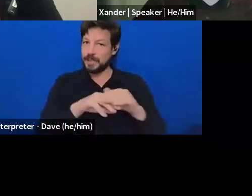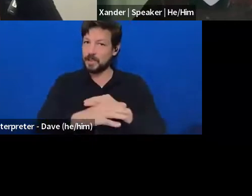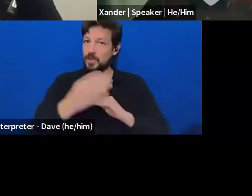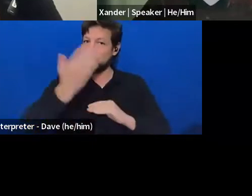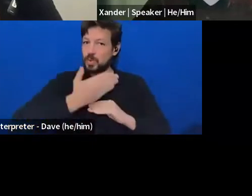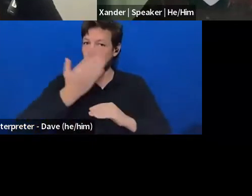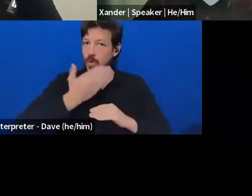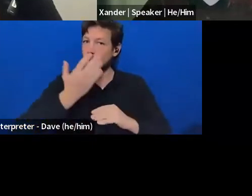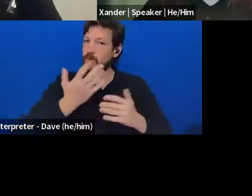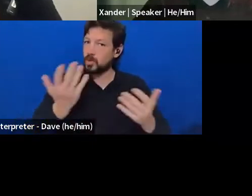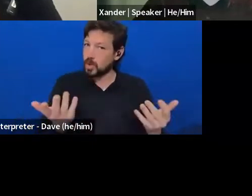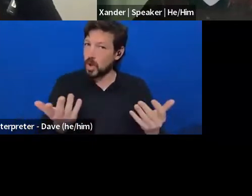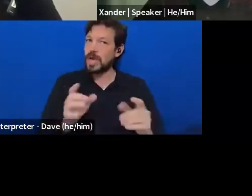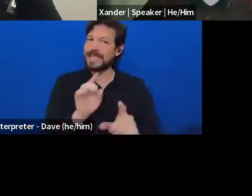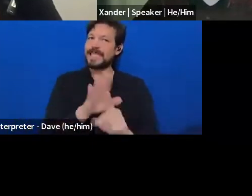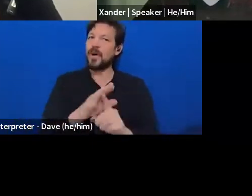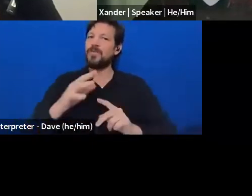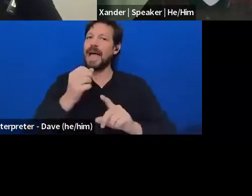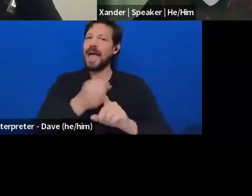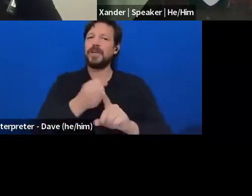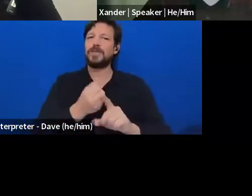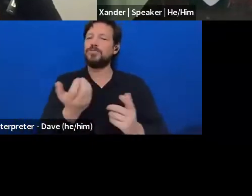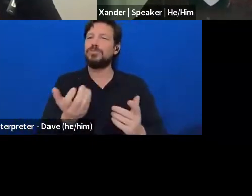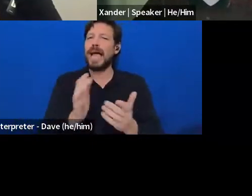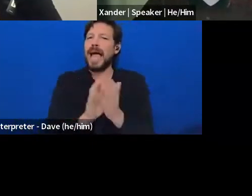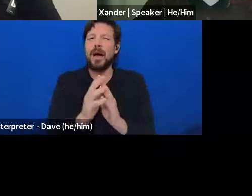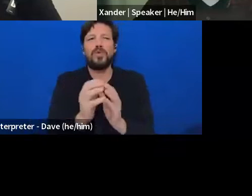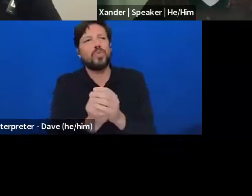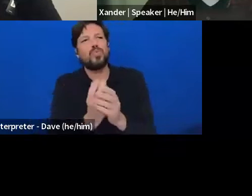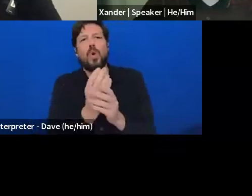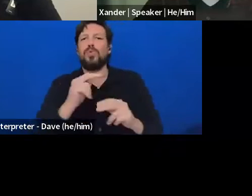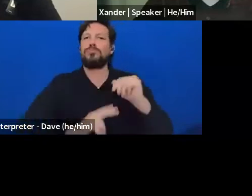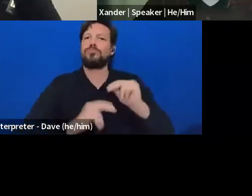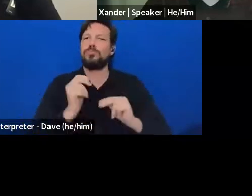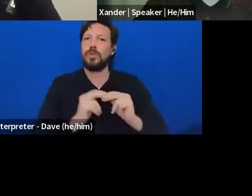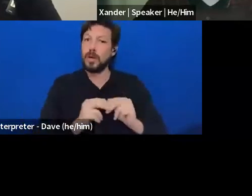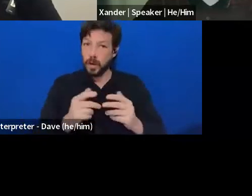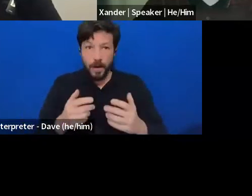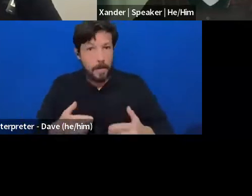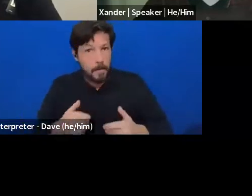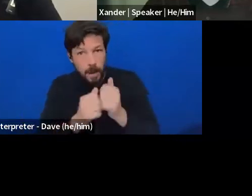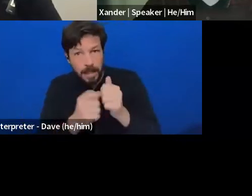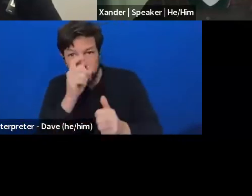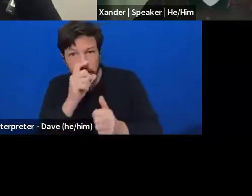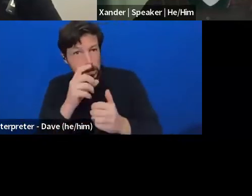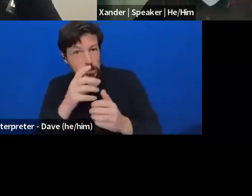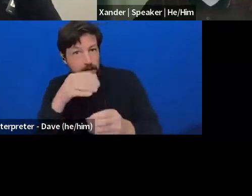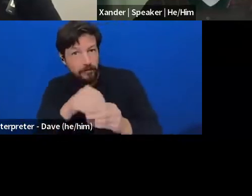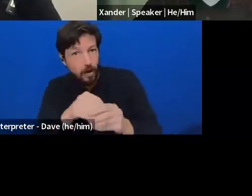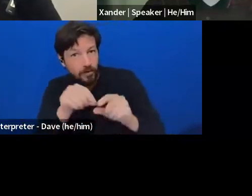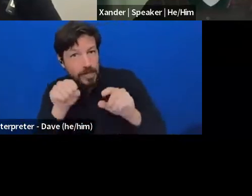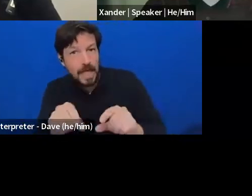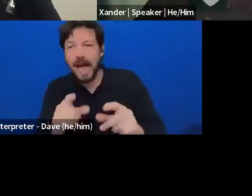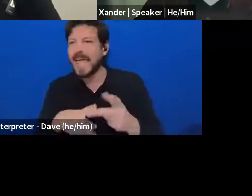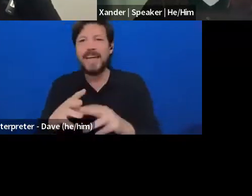you developed your self-advocacy skills, and have siblings played any role? No need to give them kudos if they